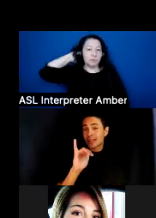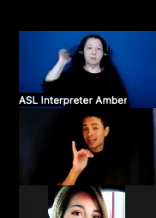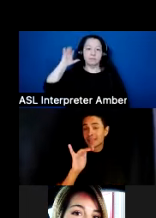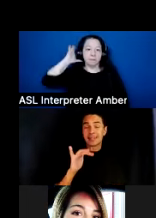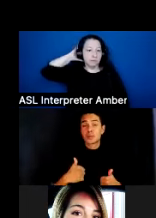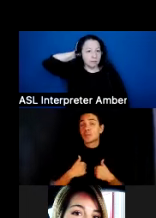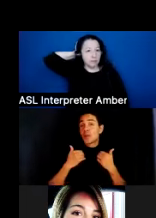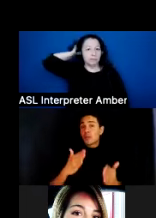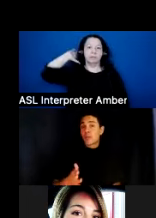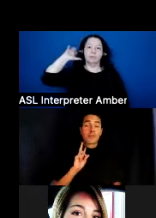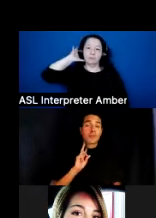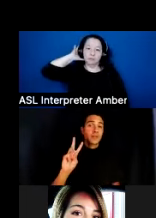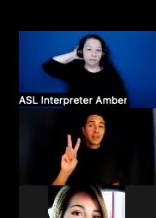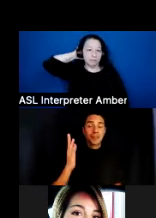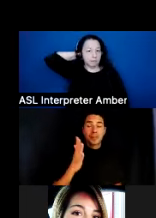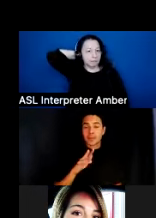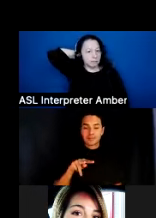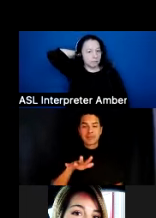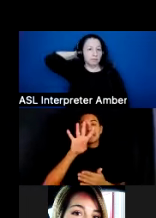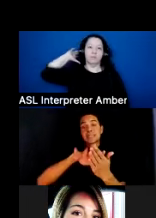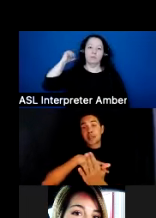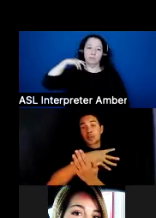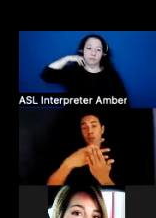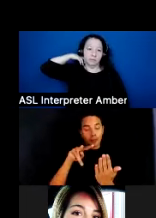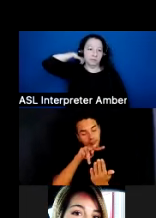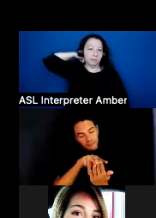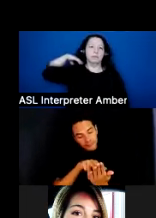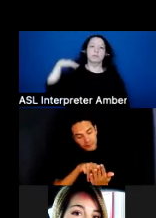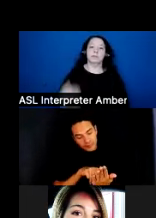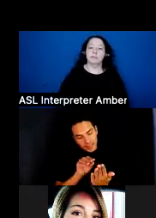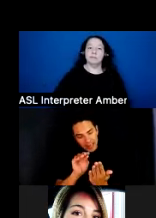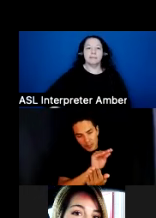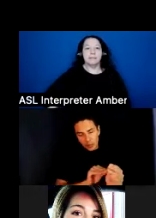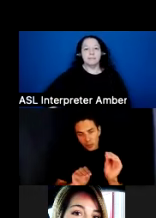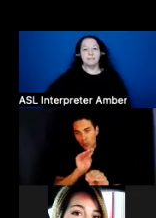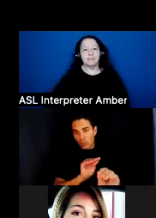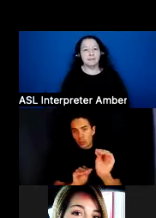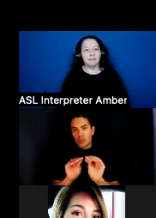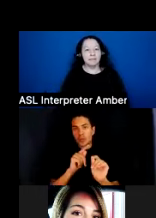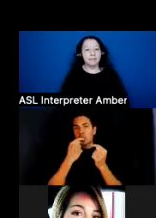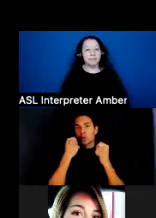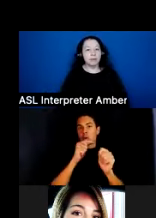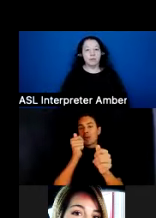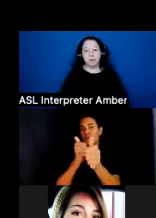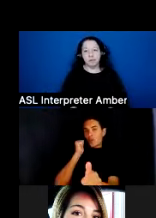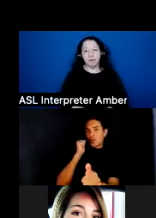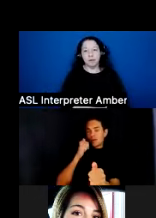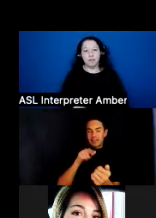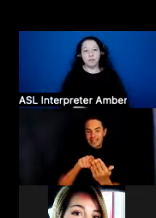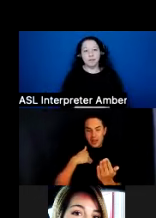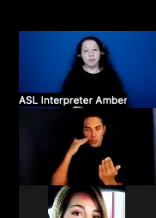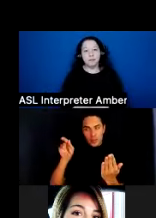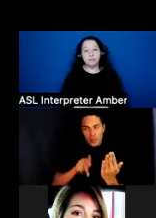or victim might be looking at their schedule and moving things around to try to avoid working with this person. But then